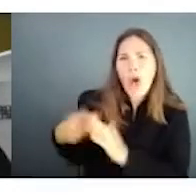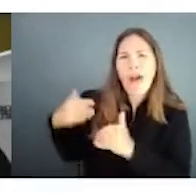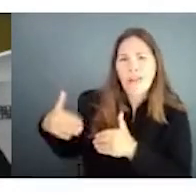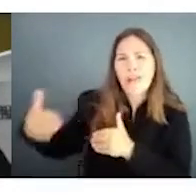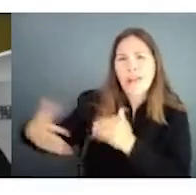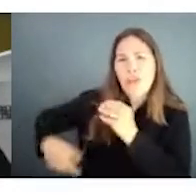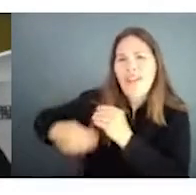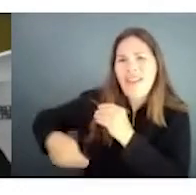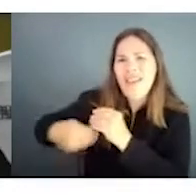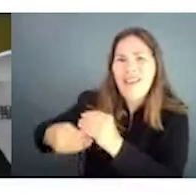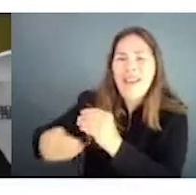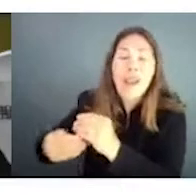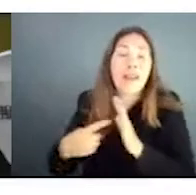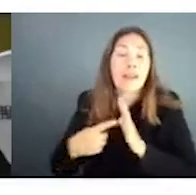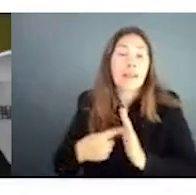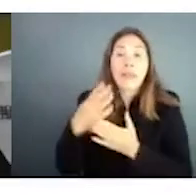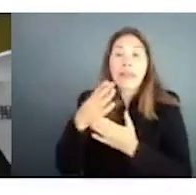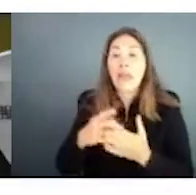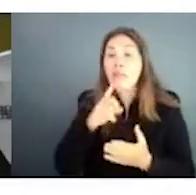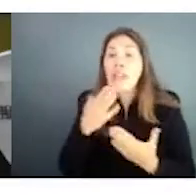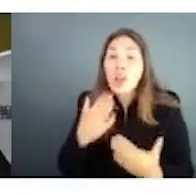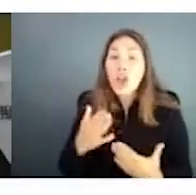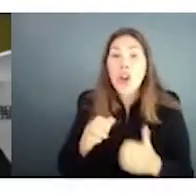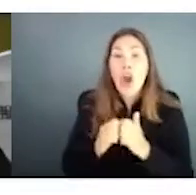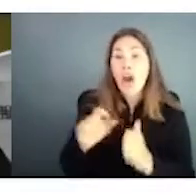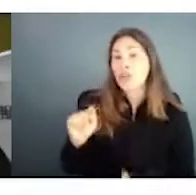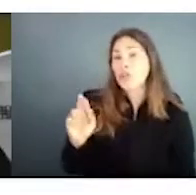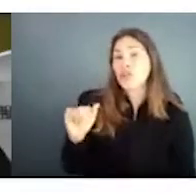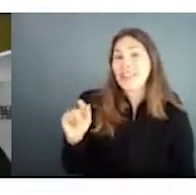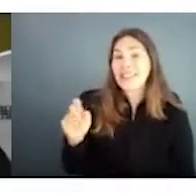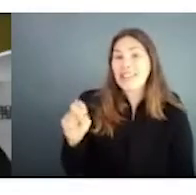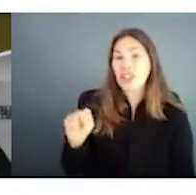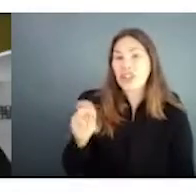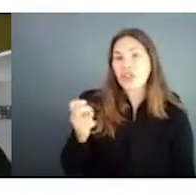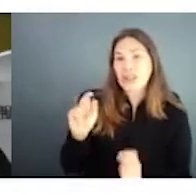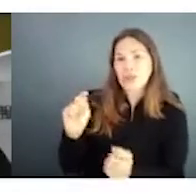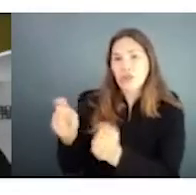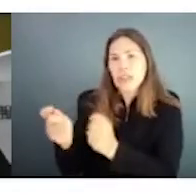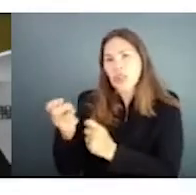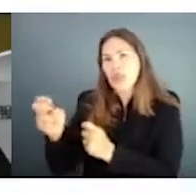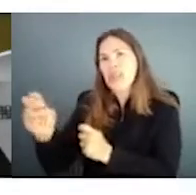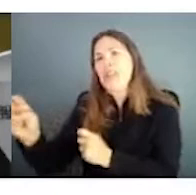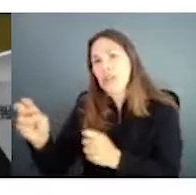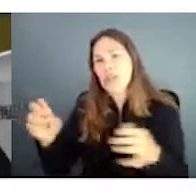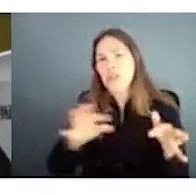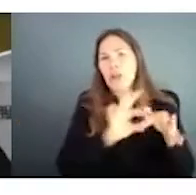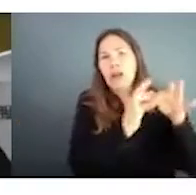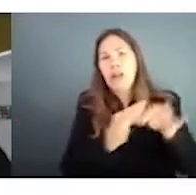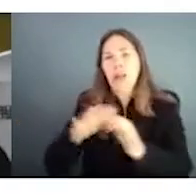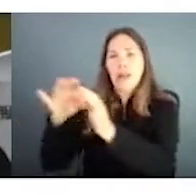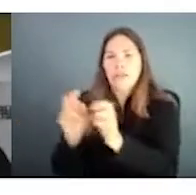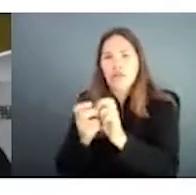that. For the example, there's some really good one on transitions, in camera transitions. So